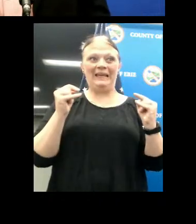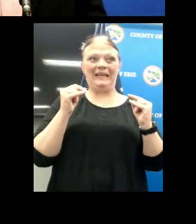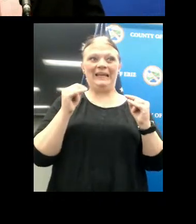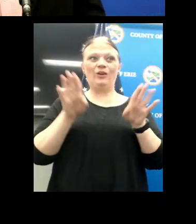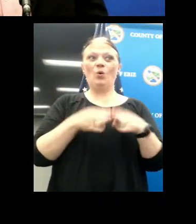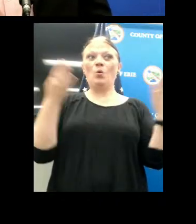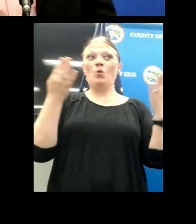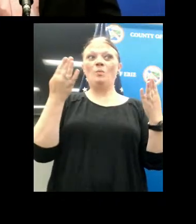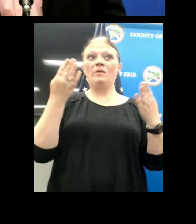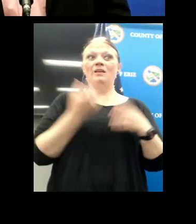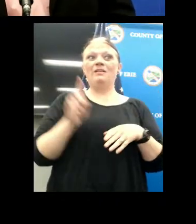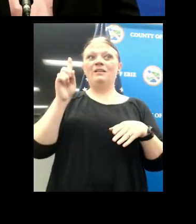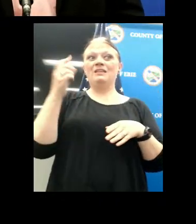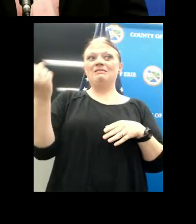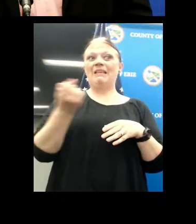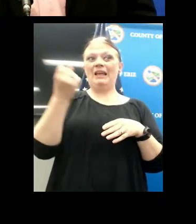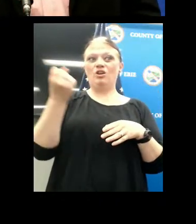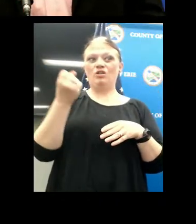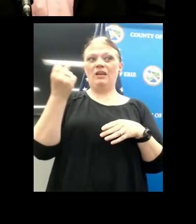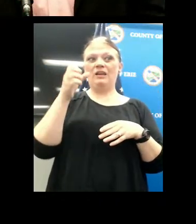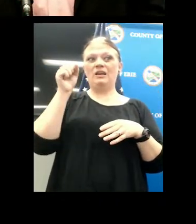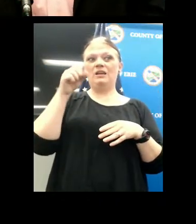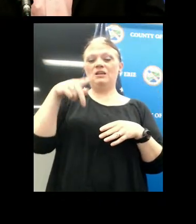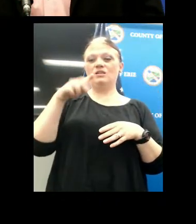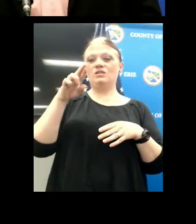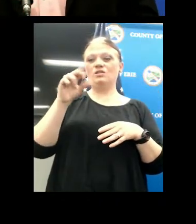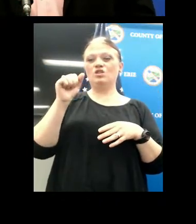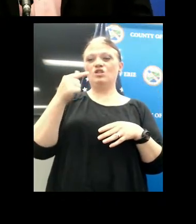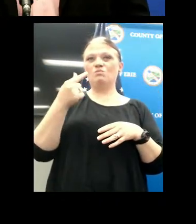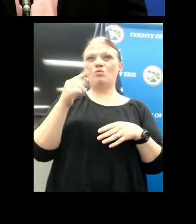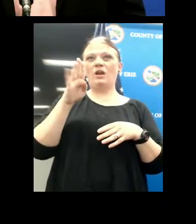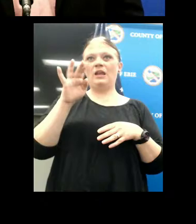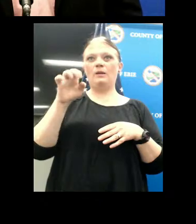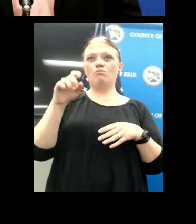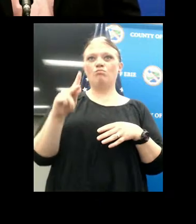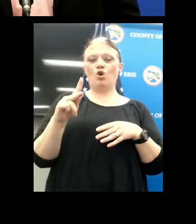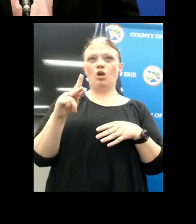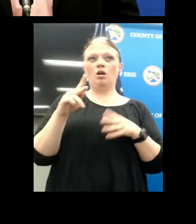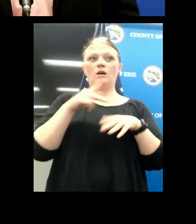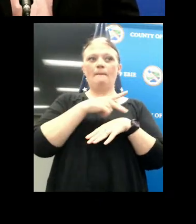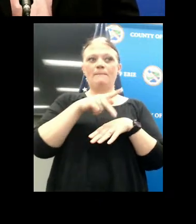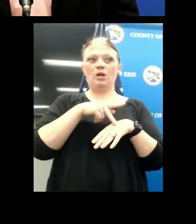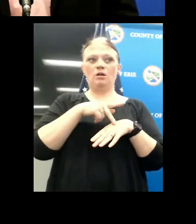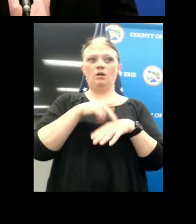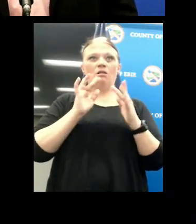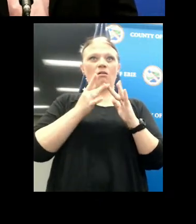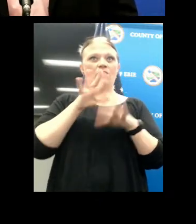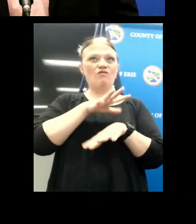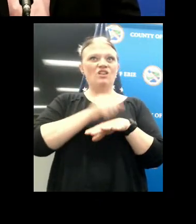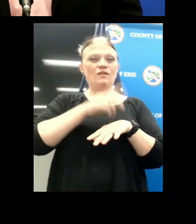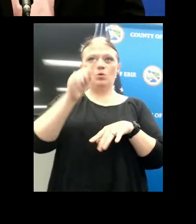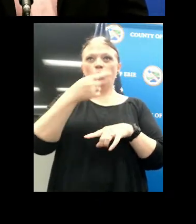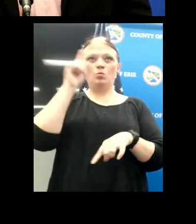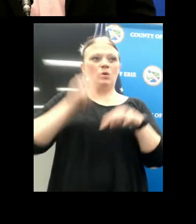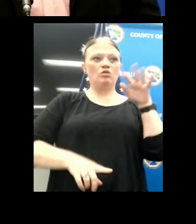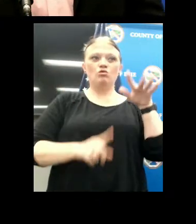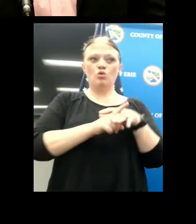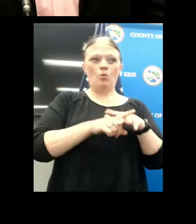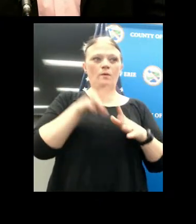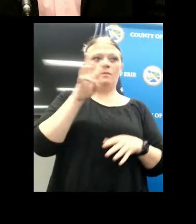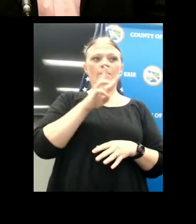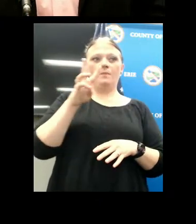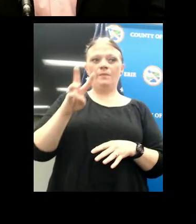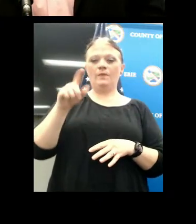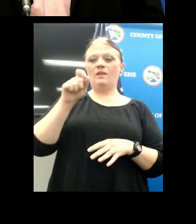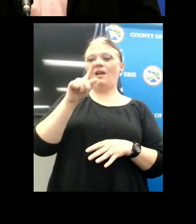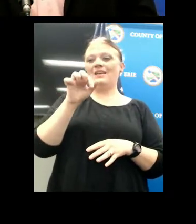Camping opened last Saturday at Spraybrook Park as our camping park. Online reservations only. Again, no walk-ins.